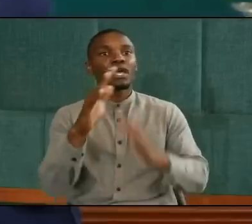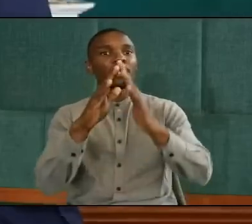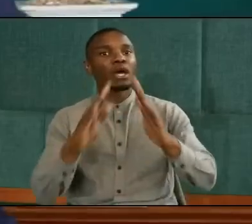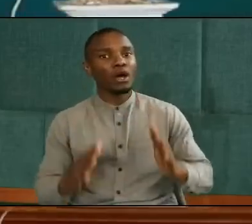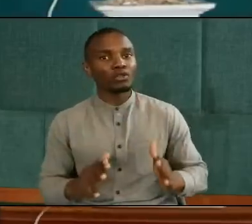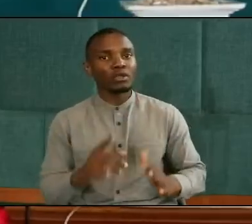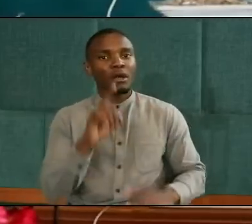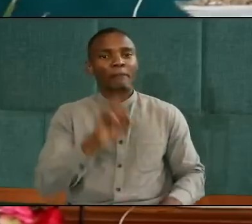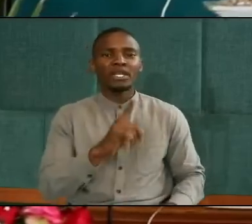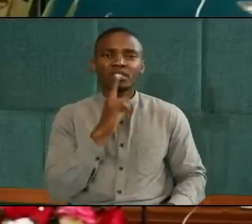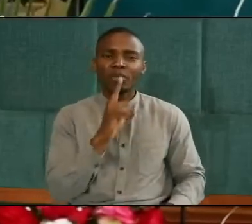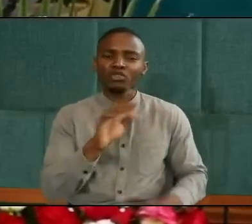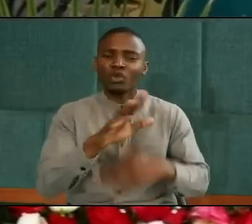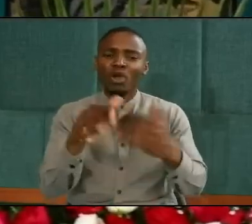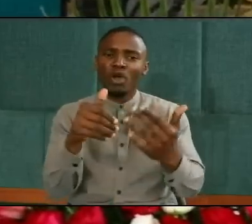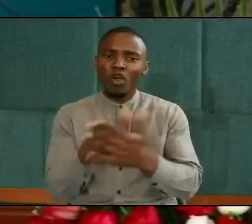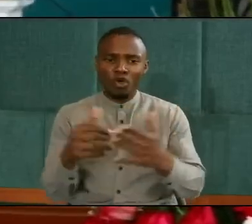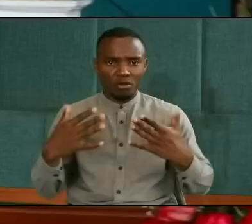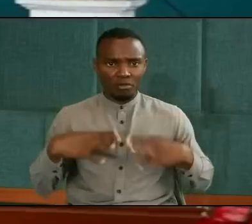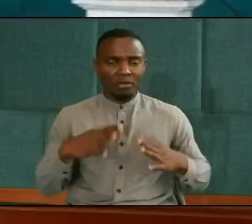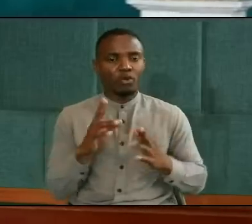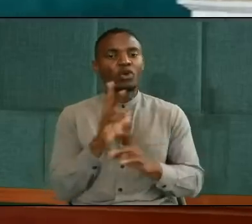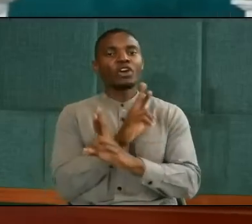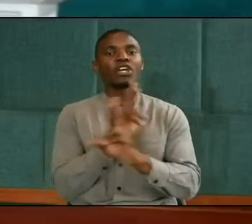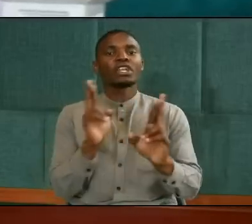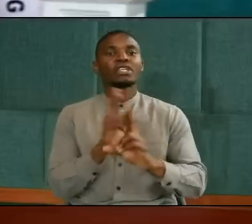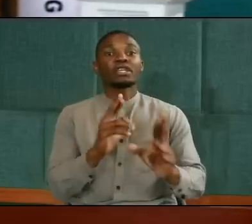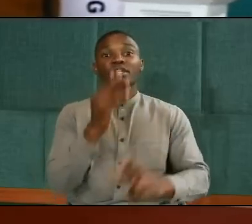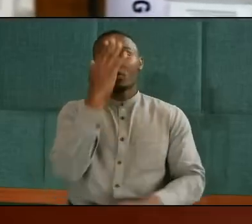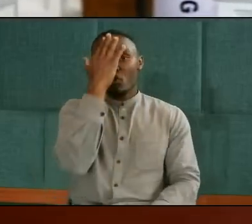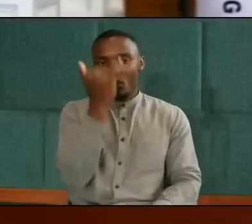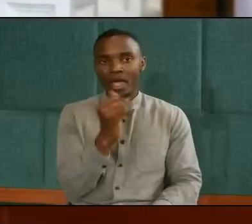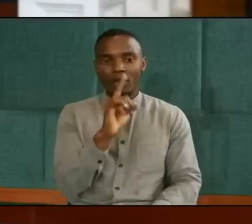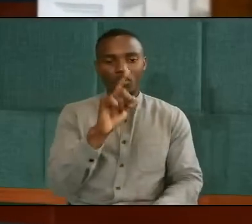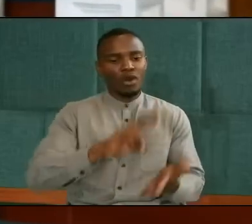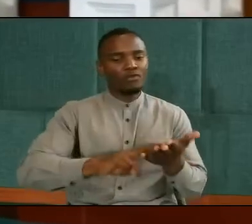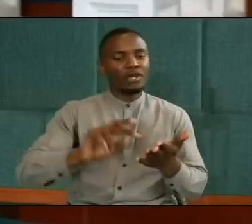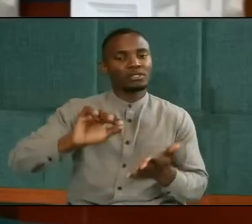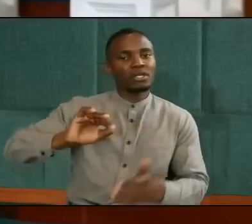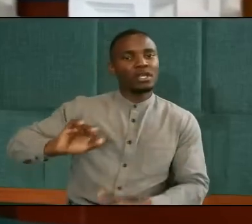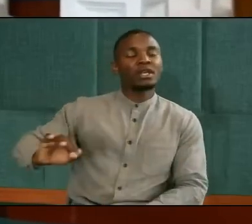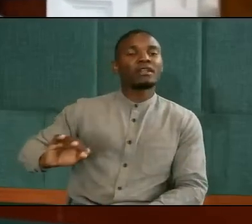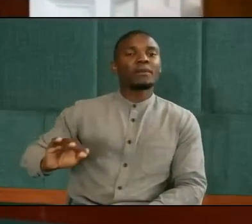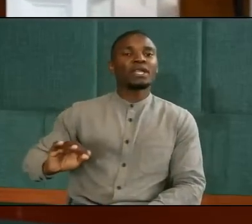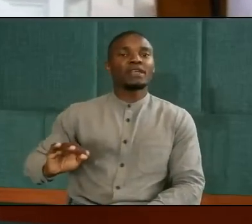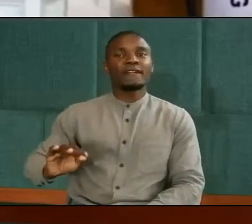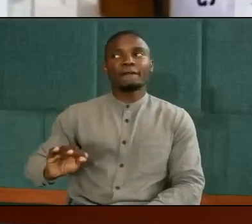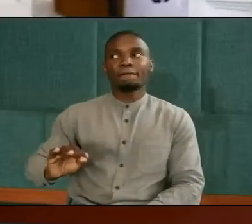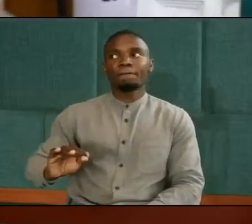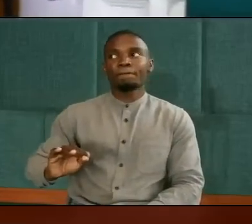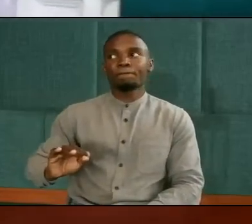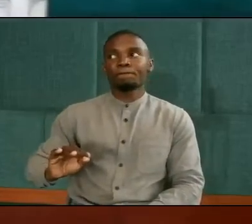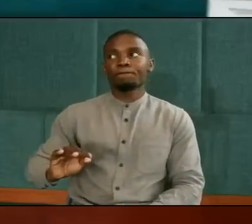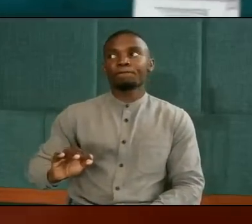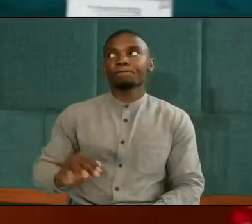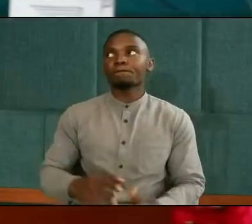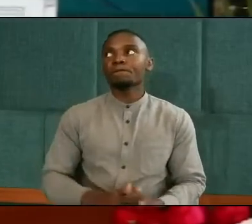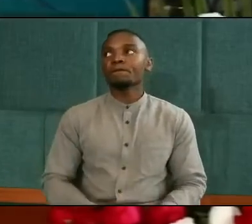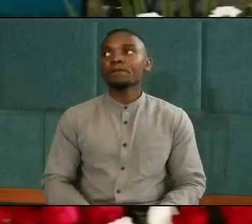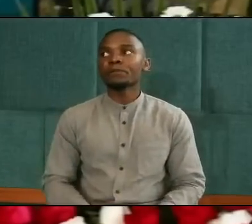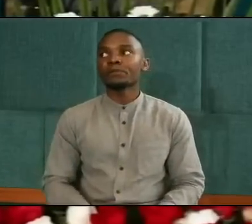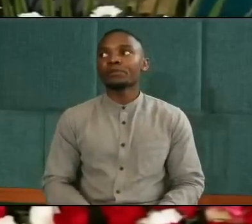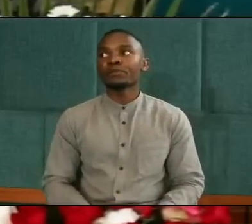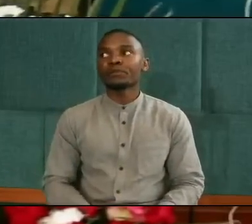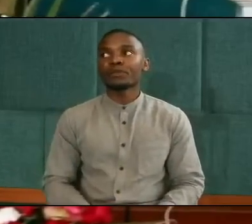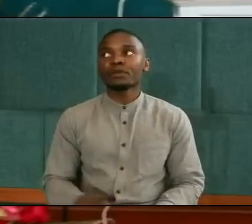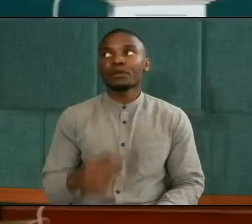must ensure that everybody is ready, because we are one verse away. I'll